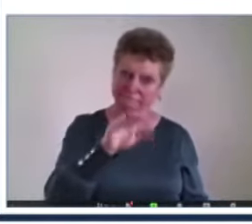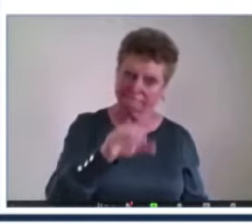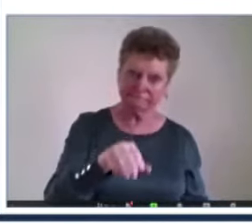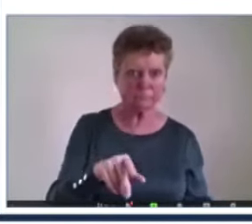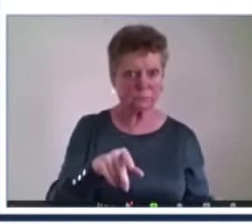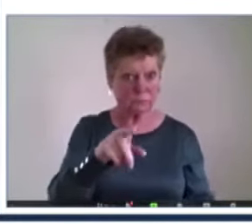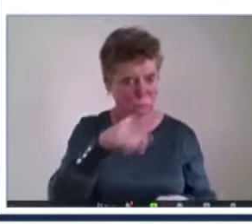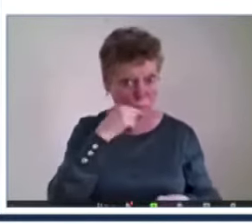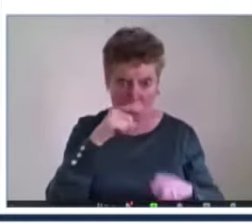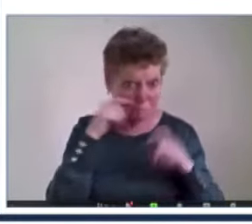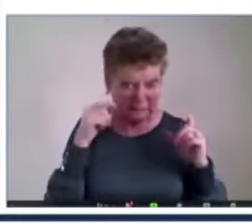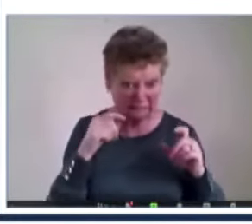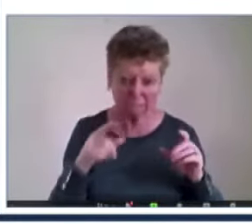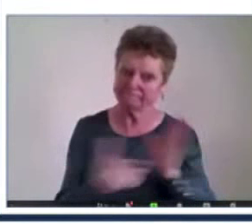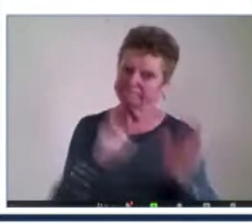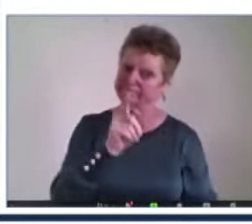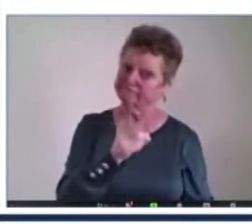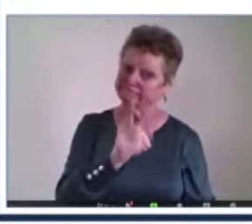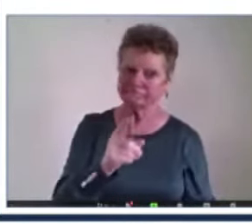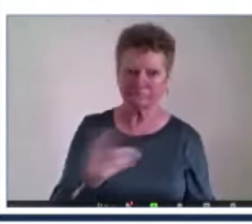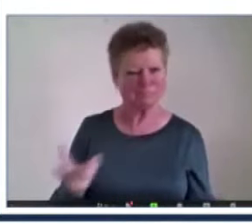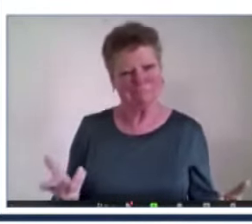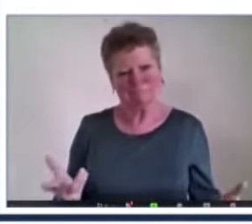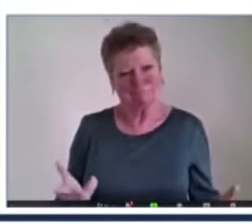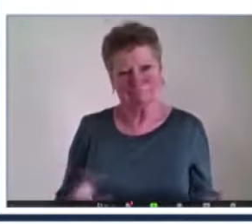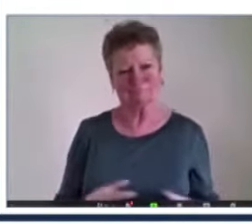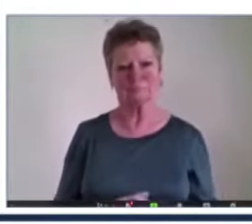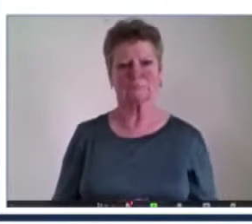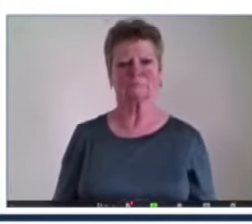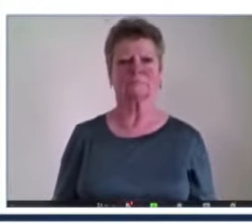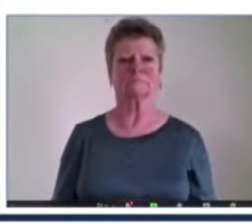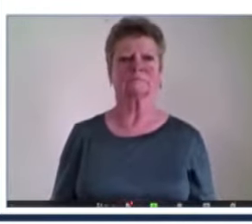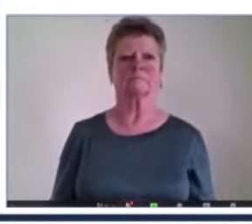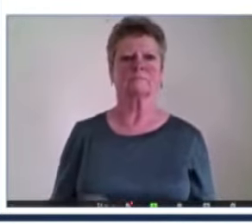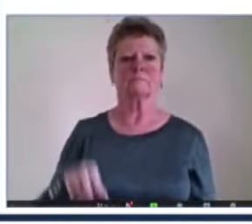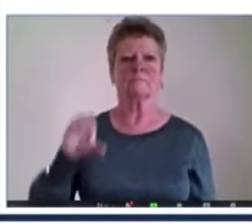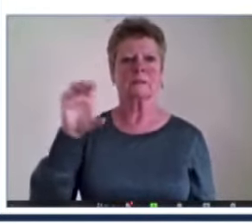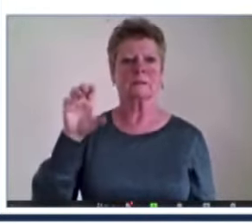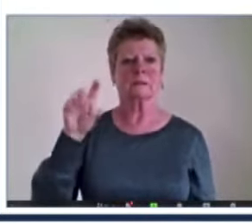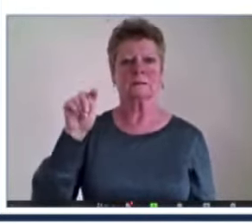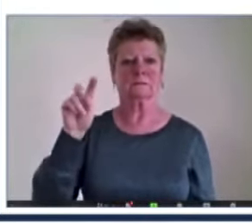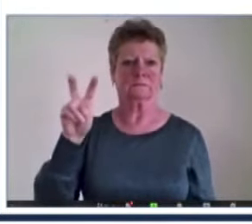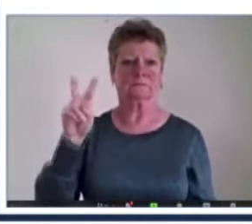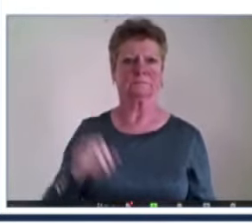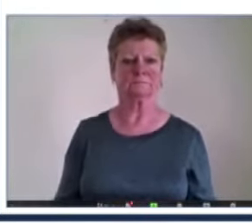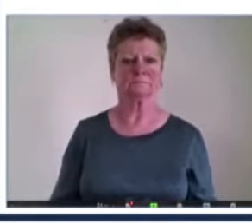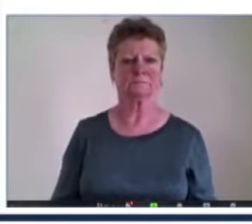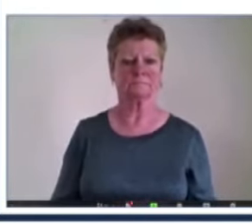not do so. Next, we'll go to Heidi Petracek with CTV. Go ahead, Heidi.